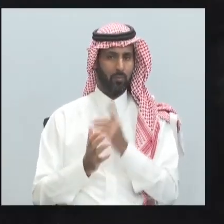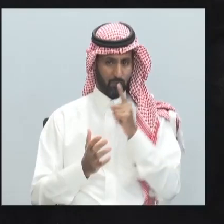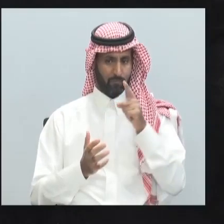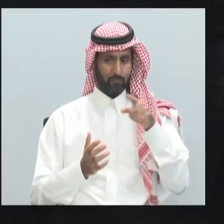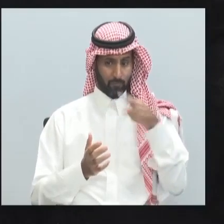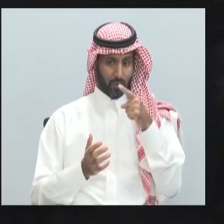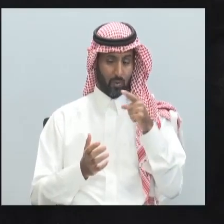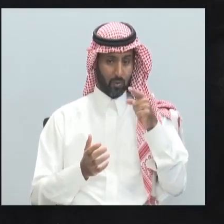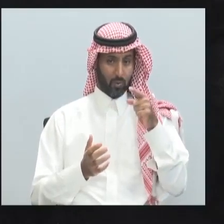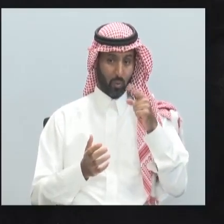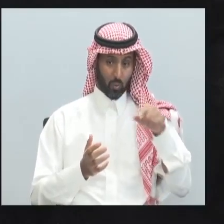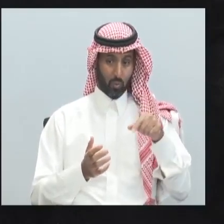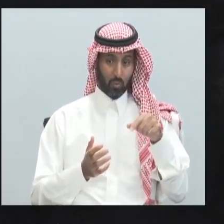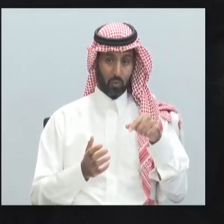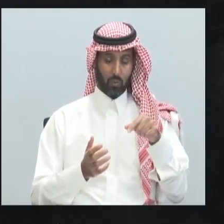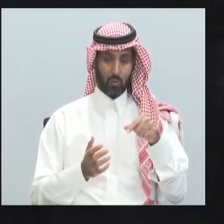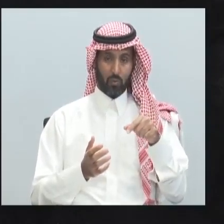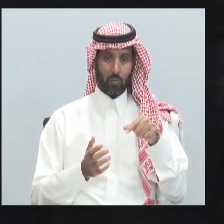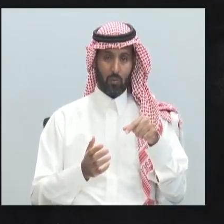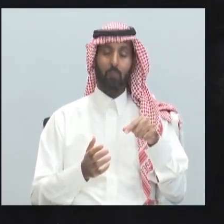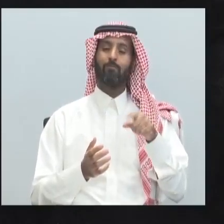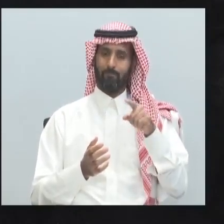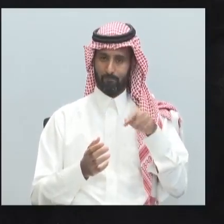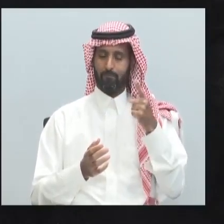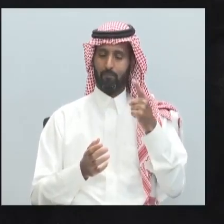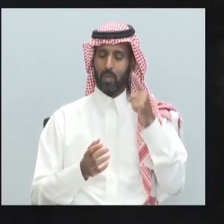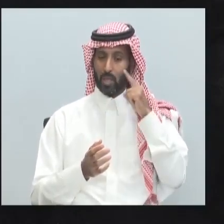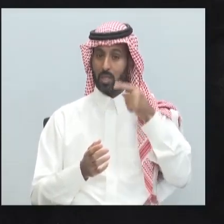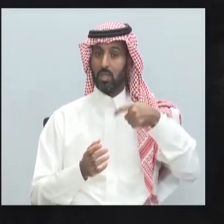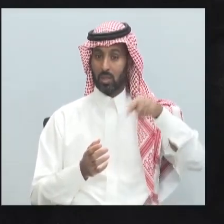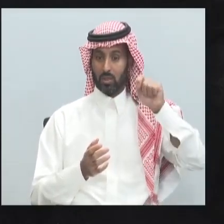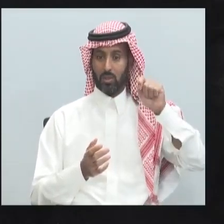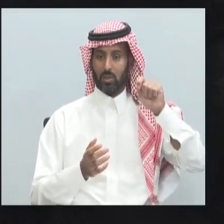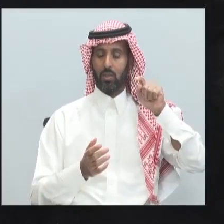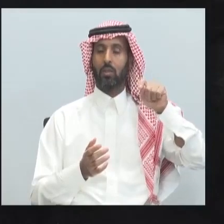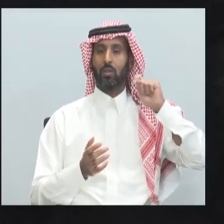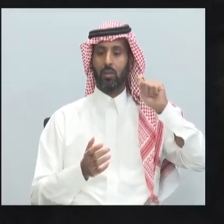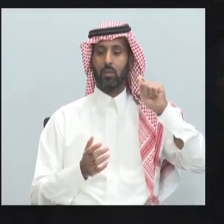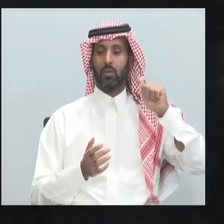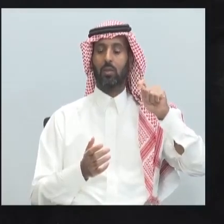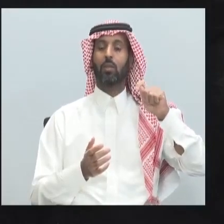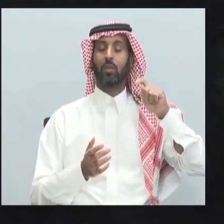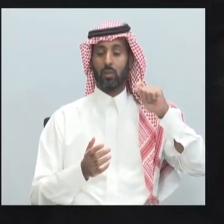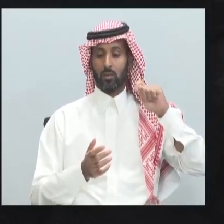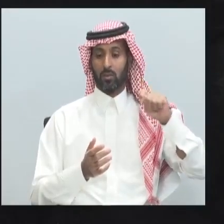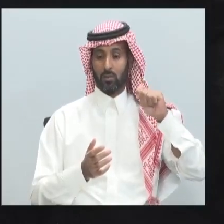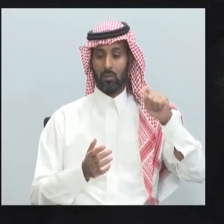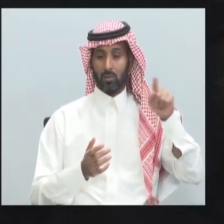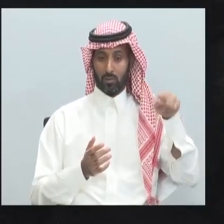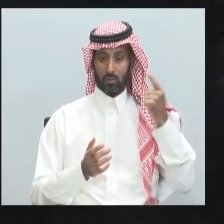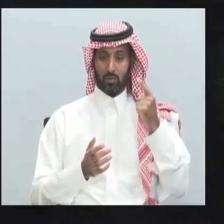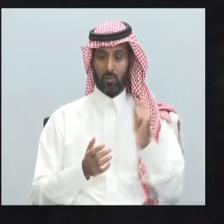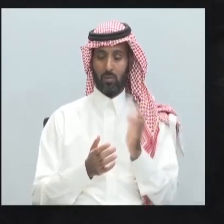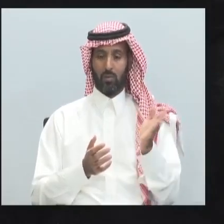true or false? What do you think? Yes, excellent. It's true. That's right. So you will underline the letter F, a